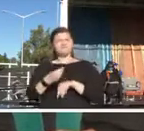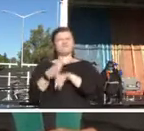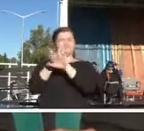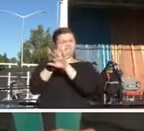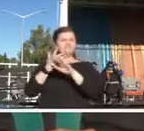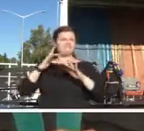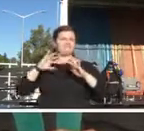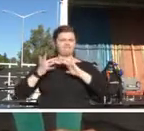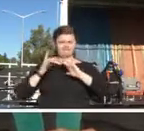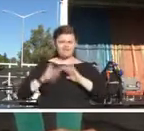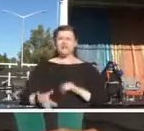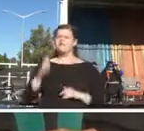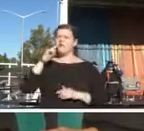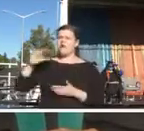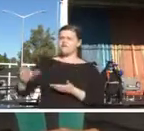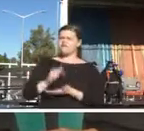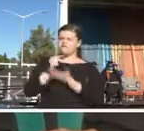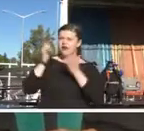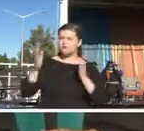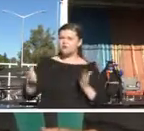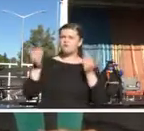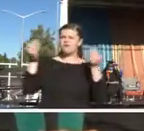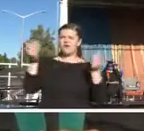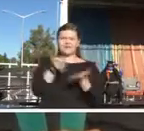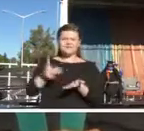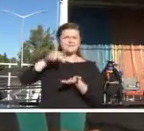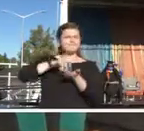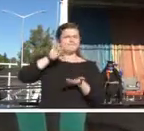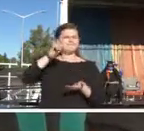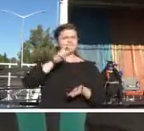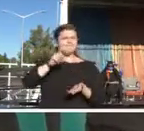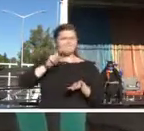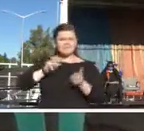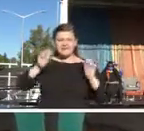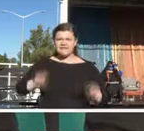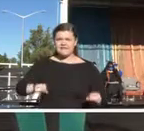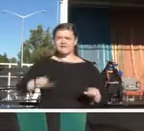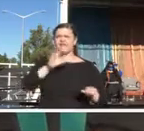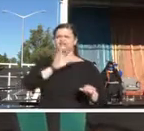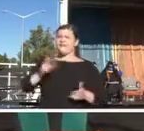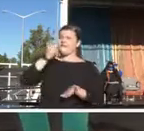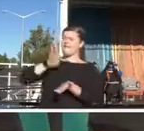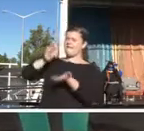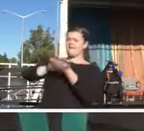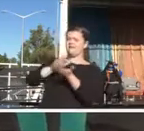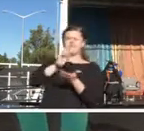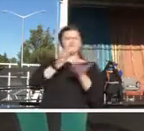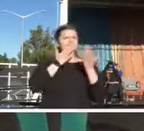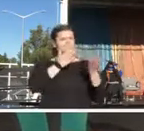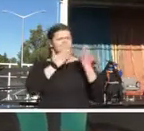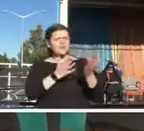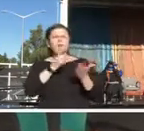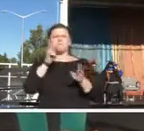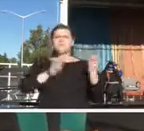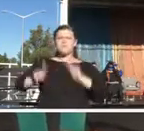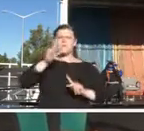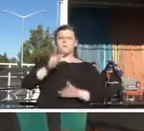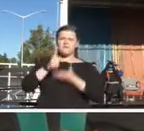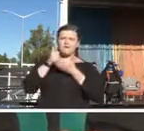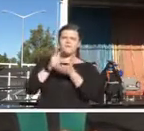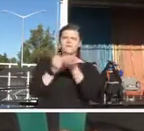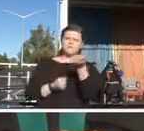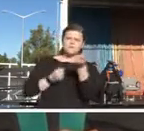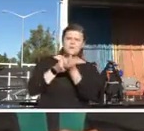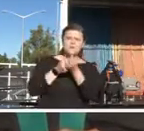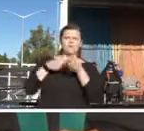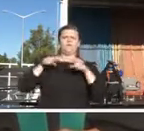moment to stand, if you're able, and acknowledge and thank those who have helped and supported you through this leg of your